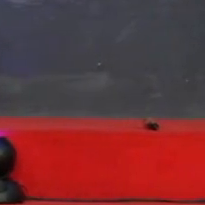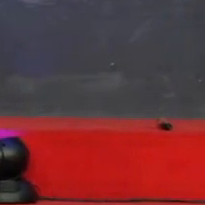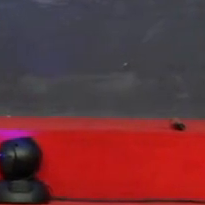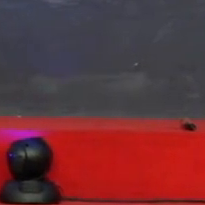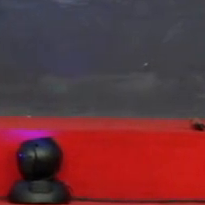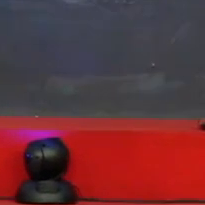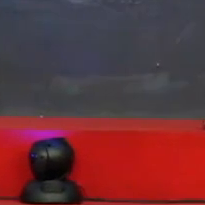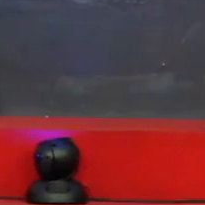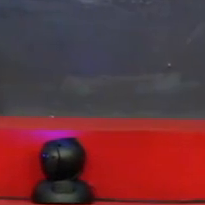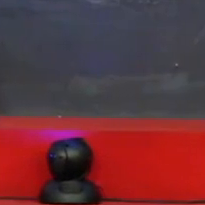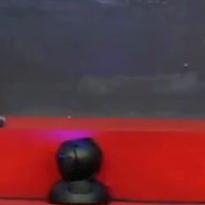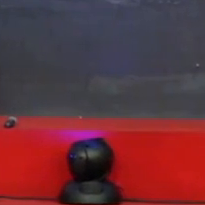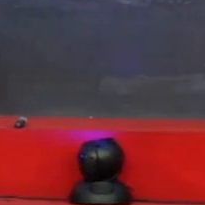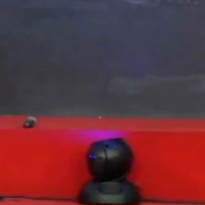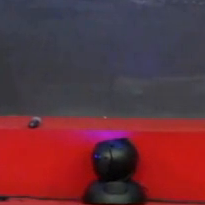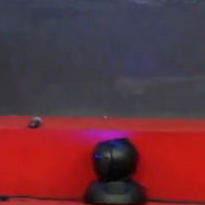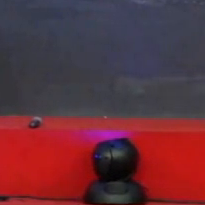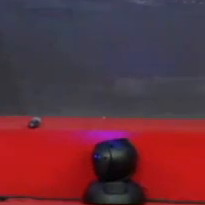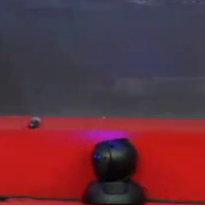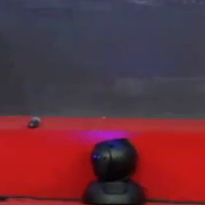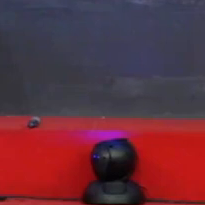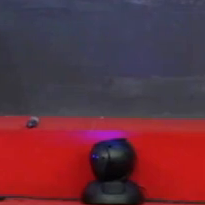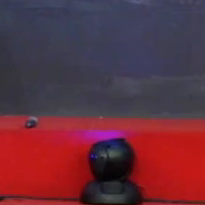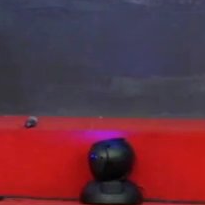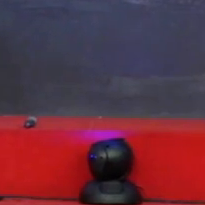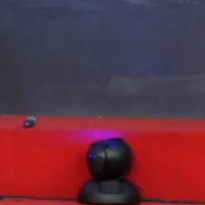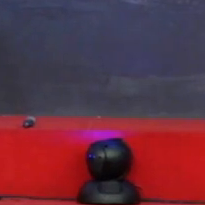saying he thinks he made a mistake.